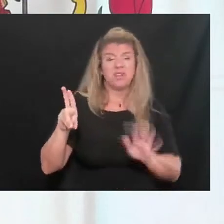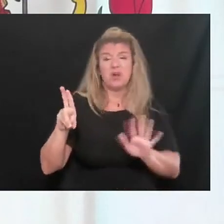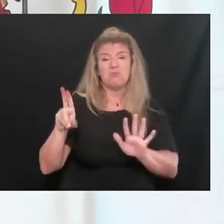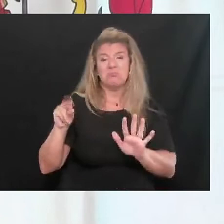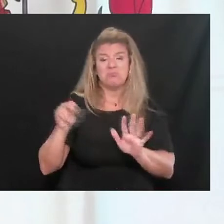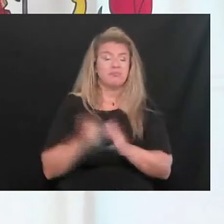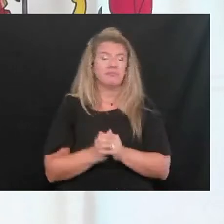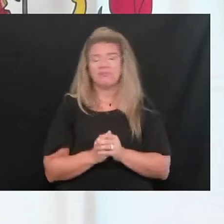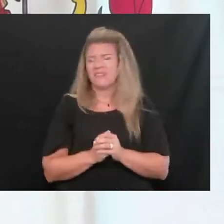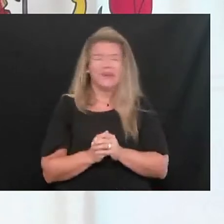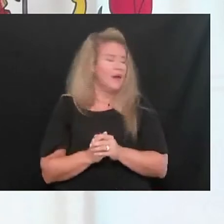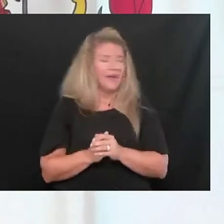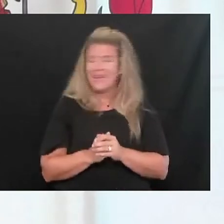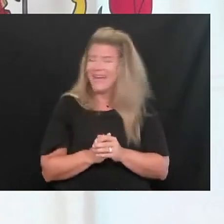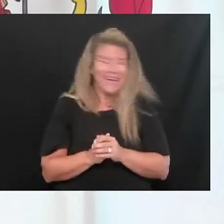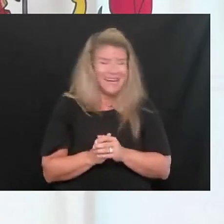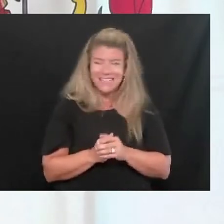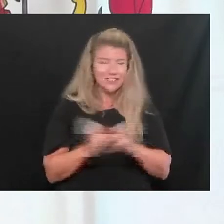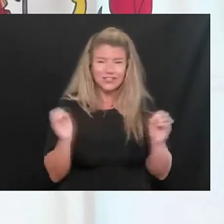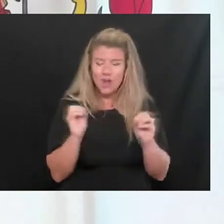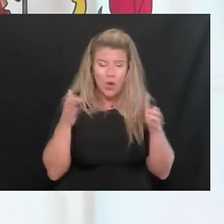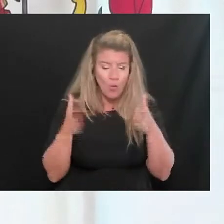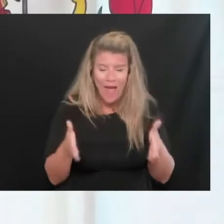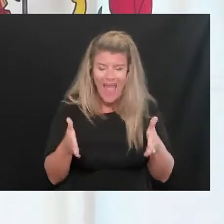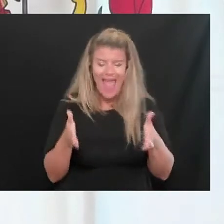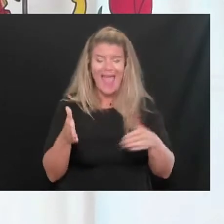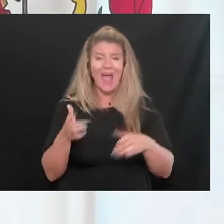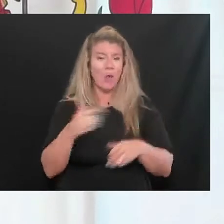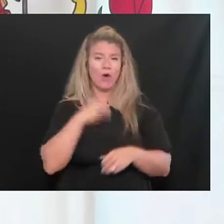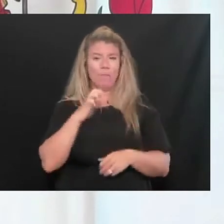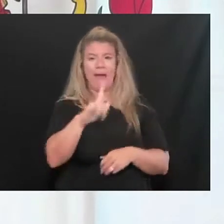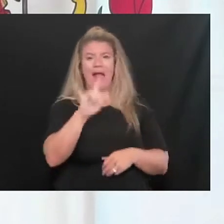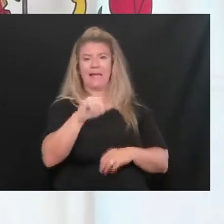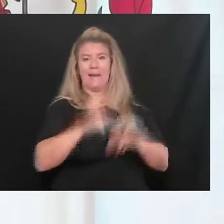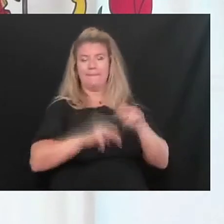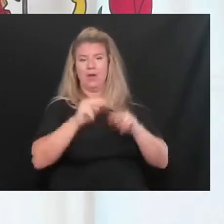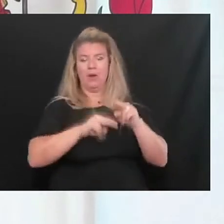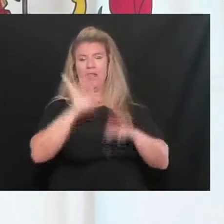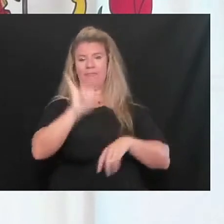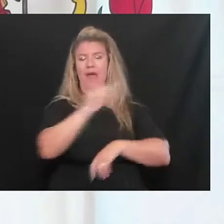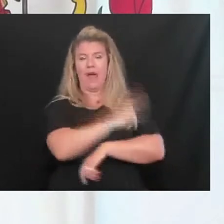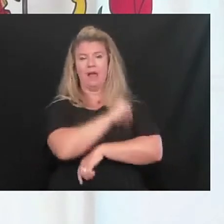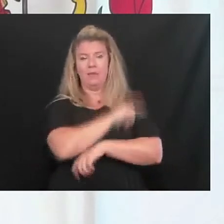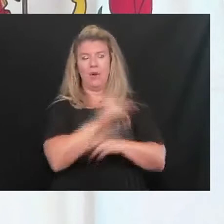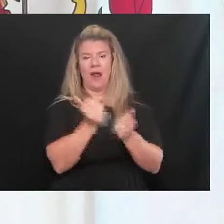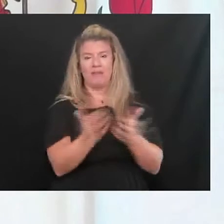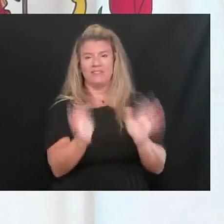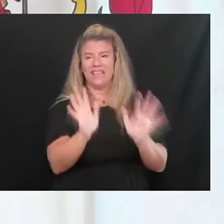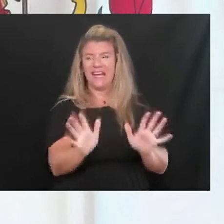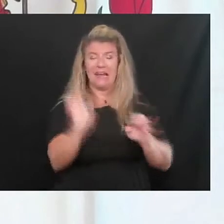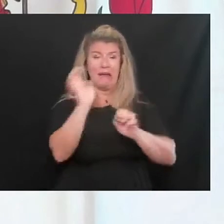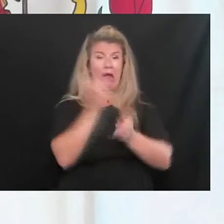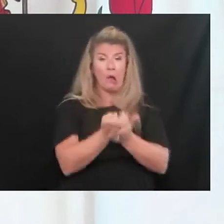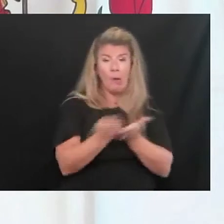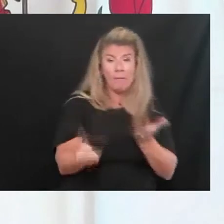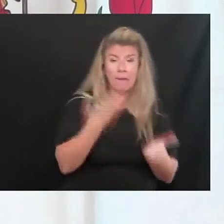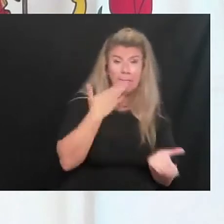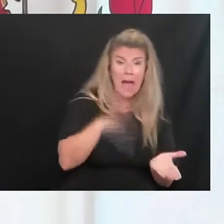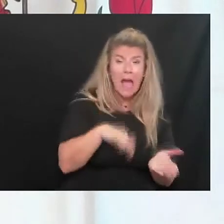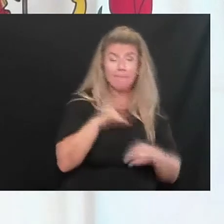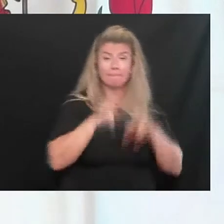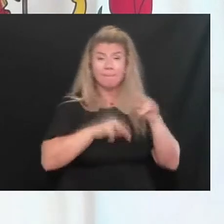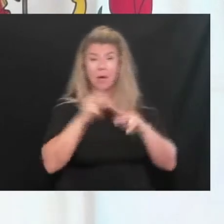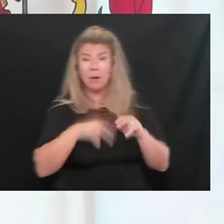look, there's no way on earth that we're going to go back in that building, in that hospital and everything. The equipment's bad. The building's bad. There's